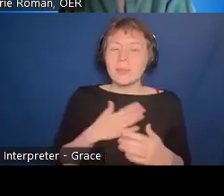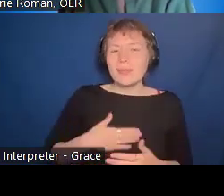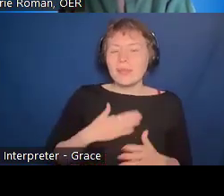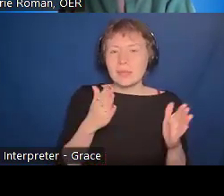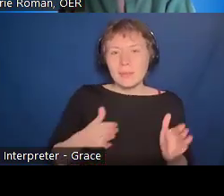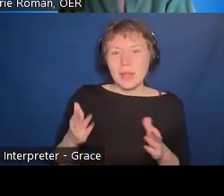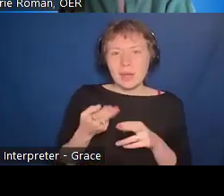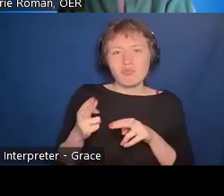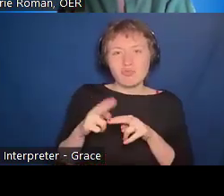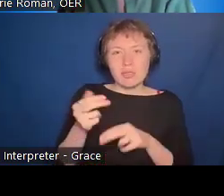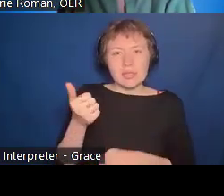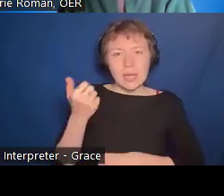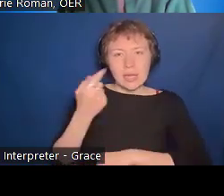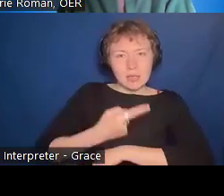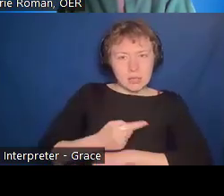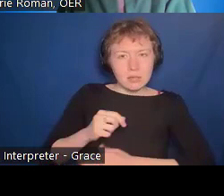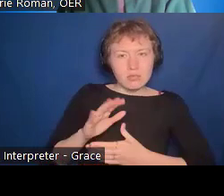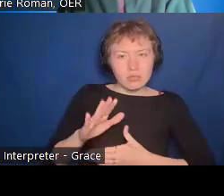in your process.